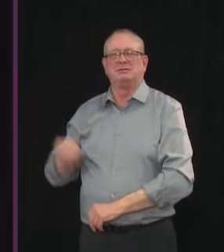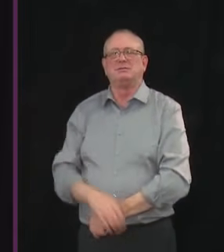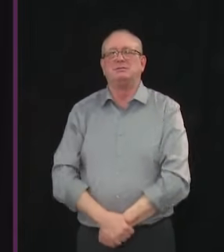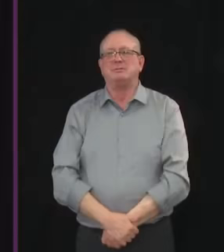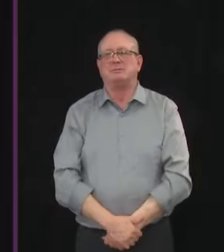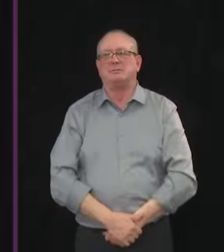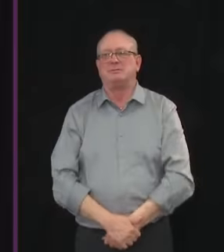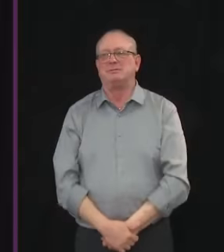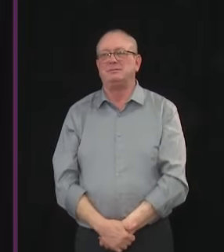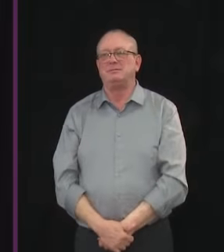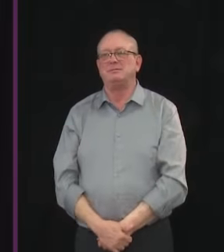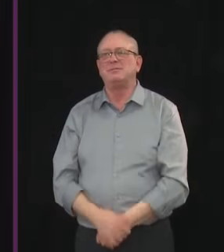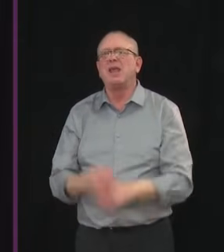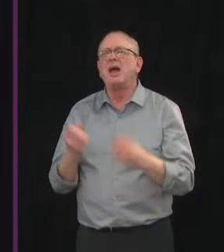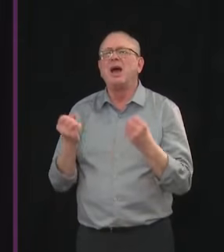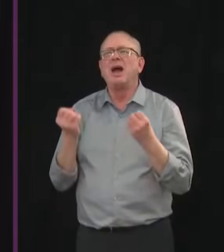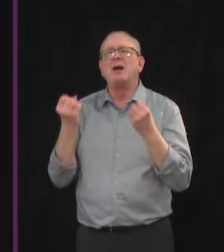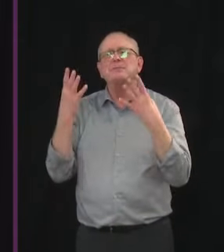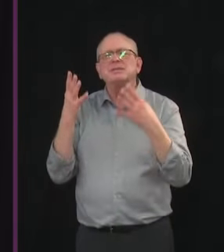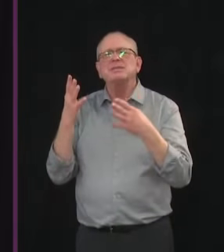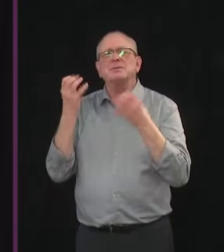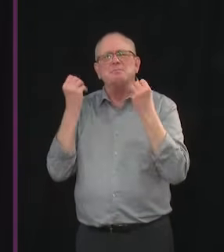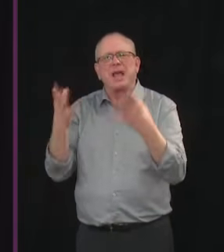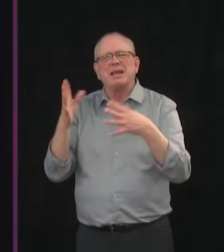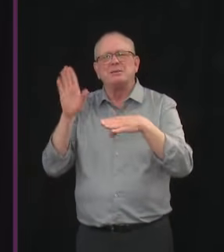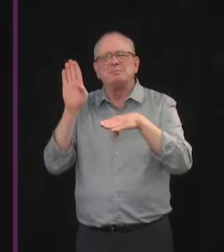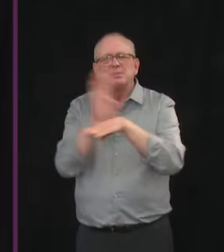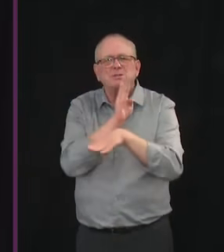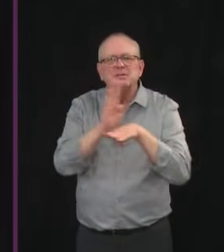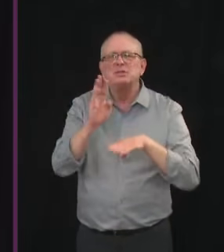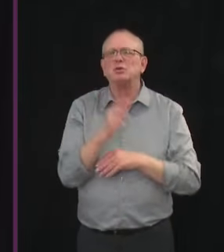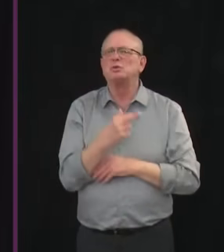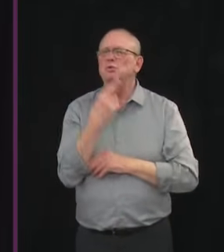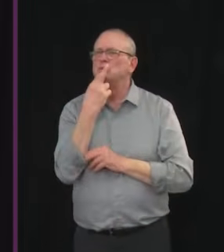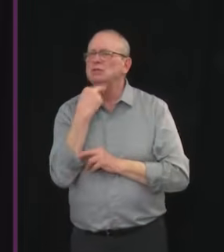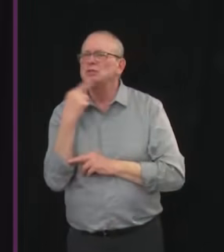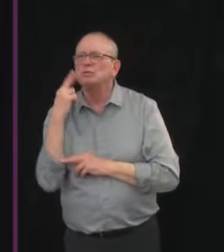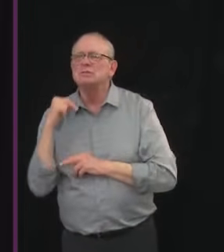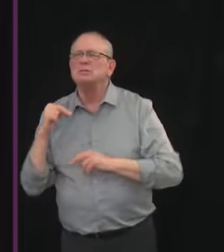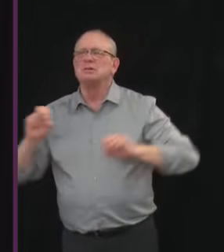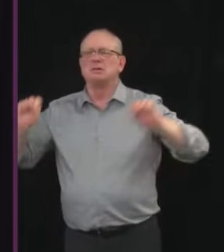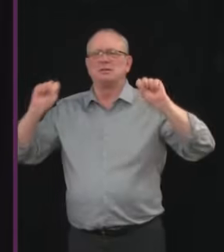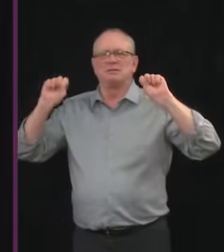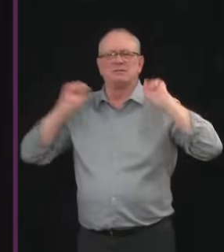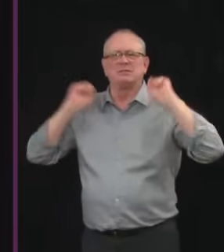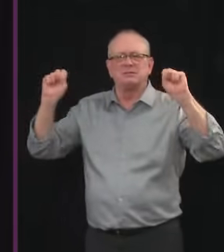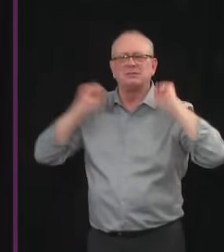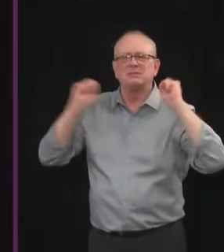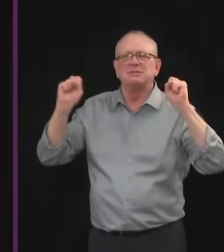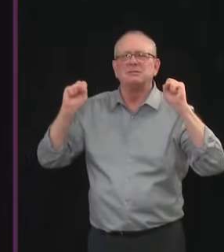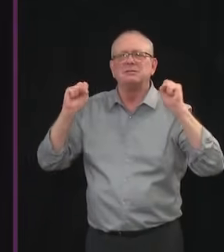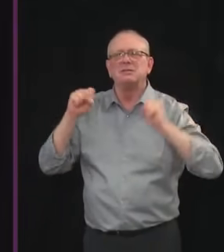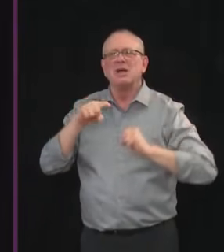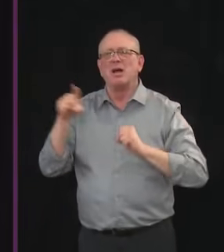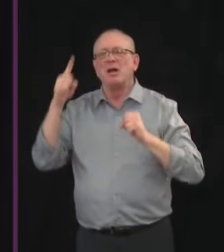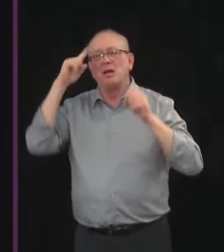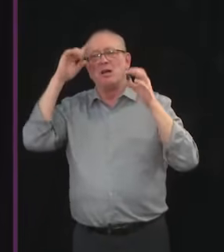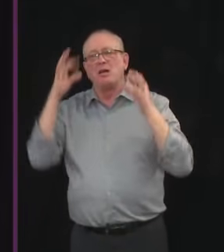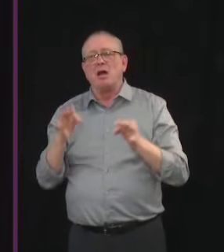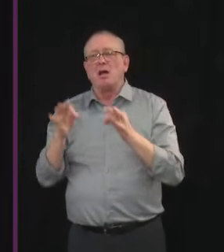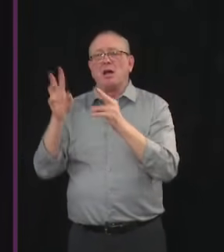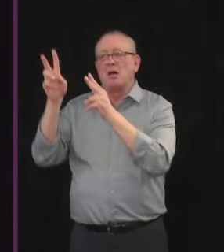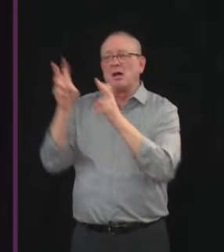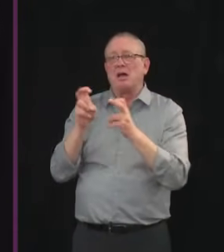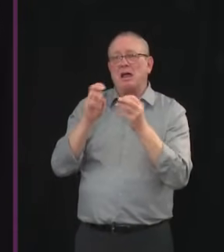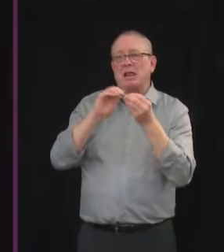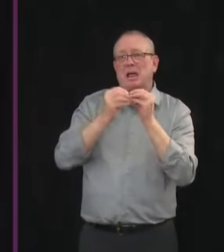in several industries, including restaurants and fitness studios, are using data from other jurisdictions to show that their